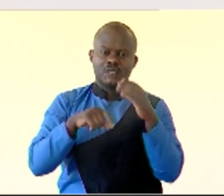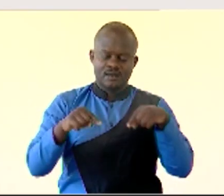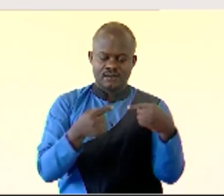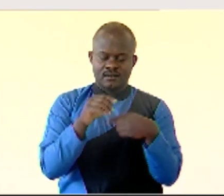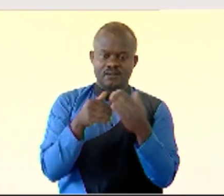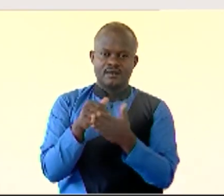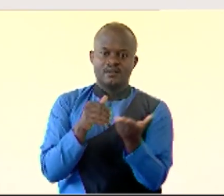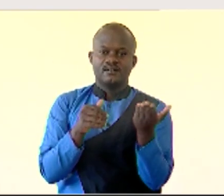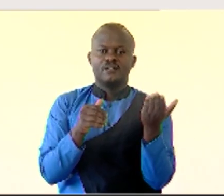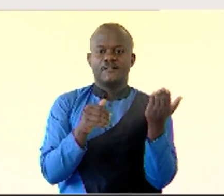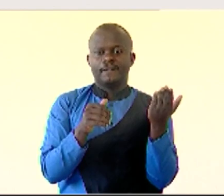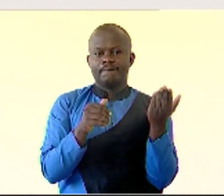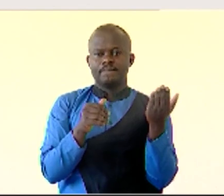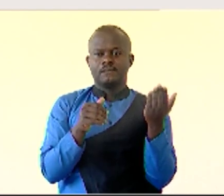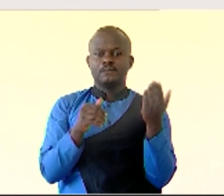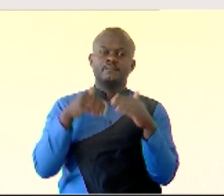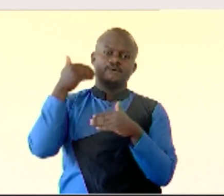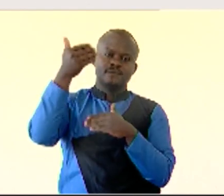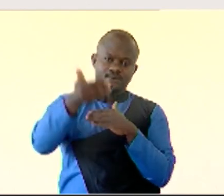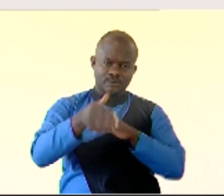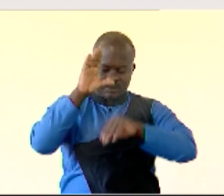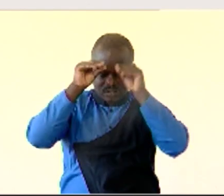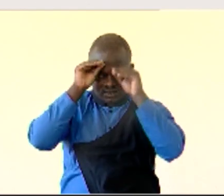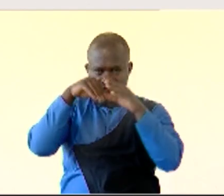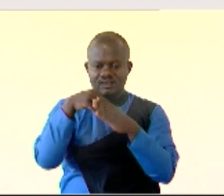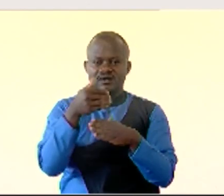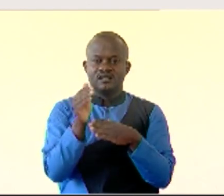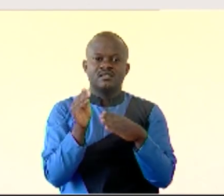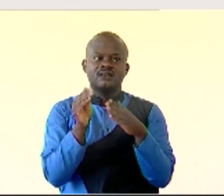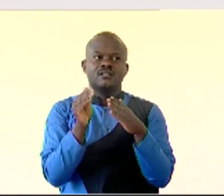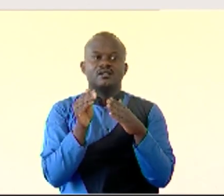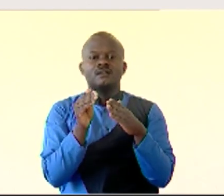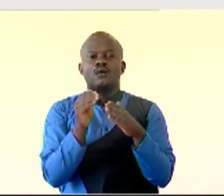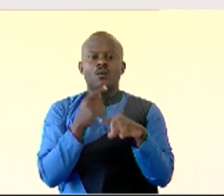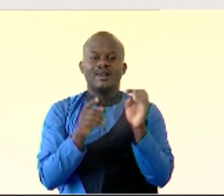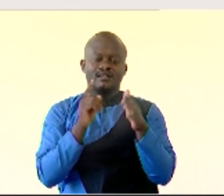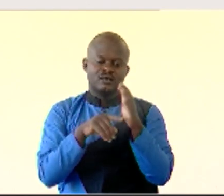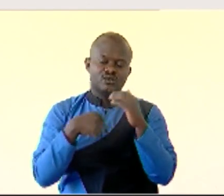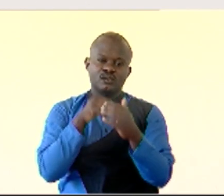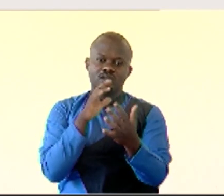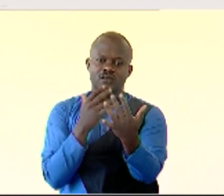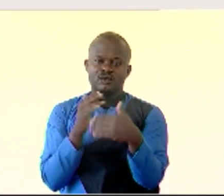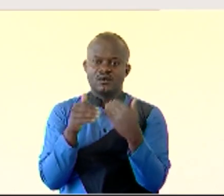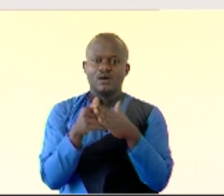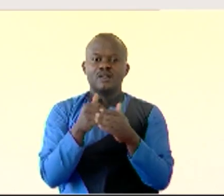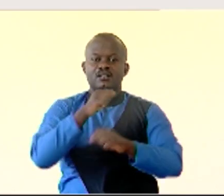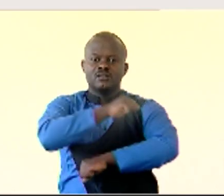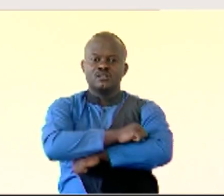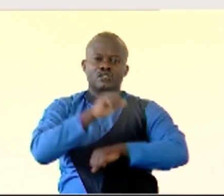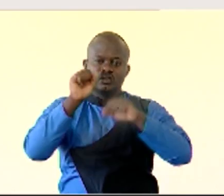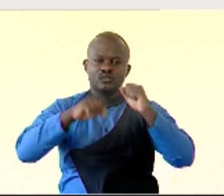lesson of today. After studying this lesson, what do you expect? What students should be able